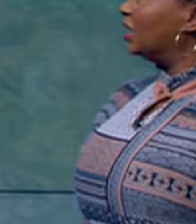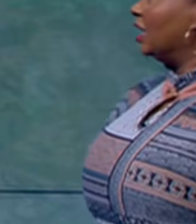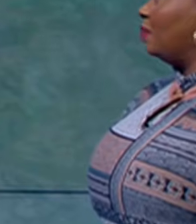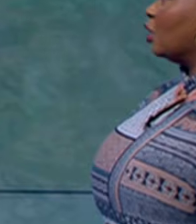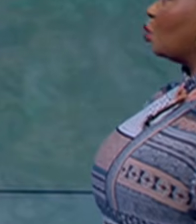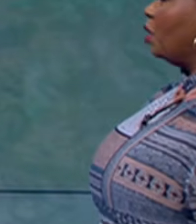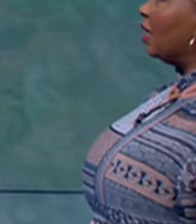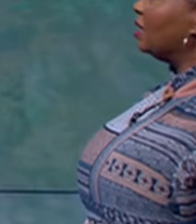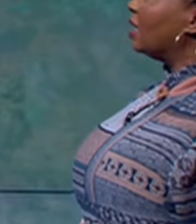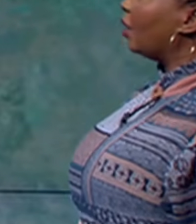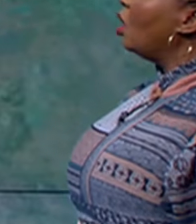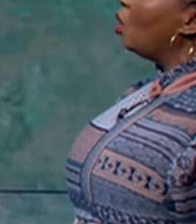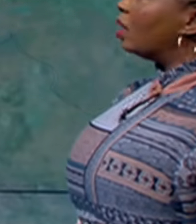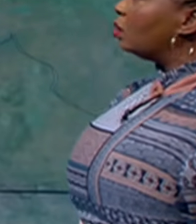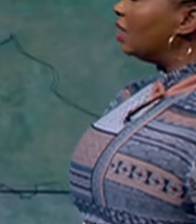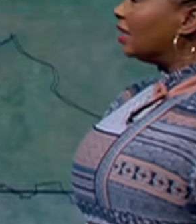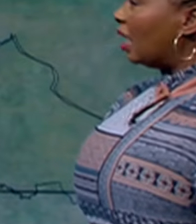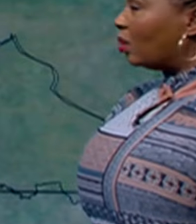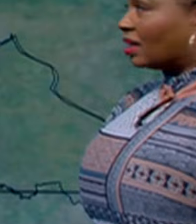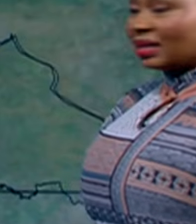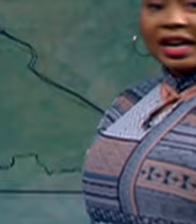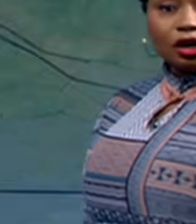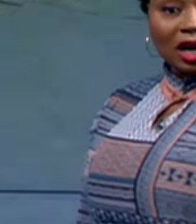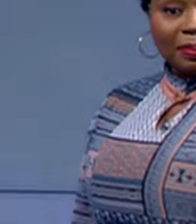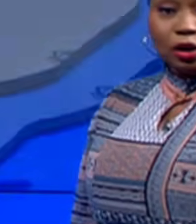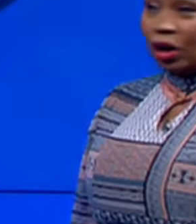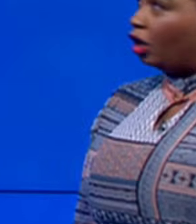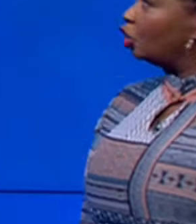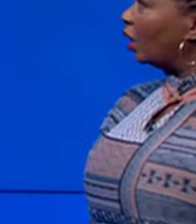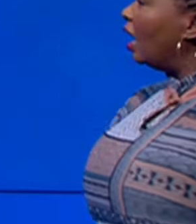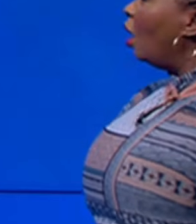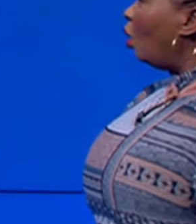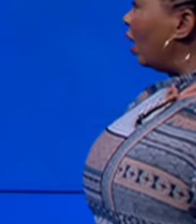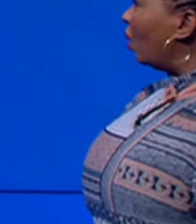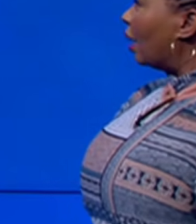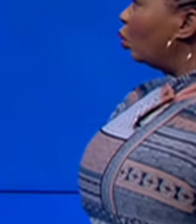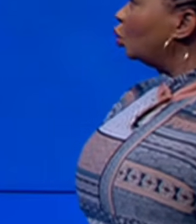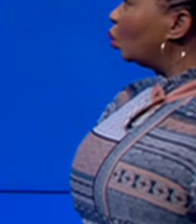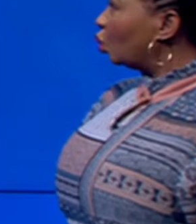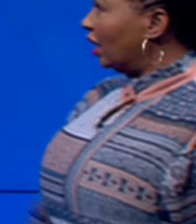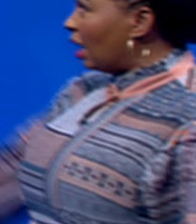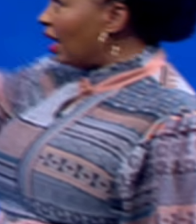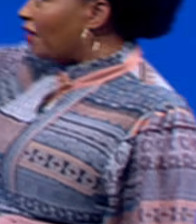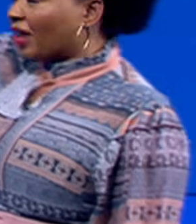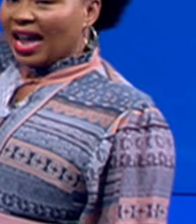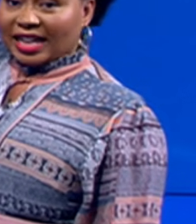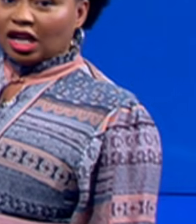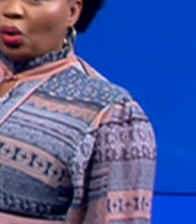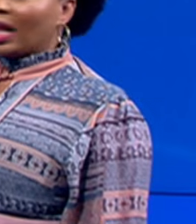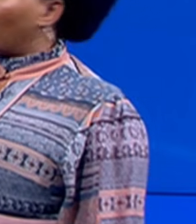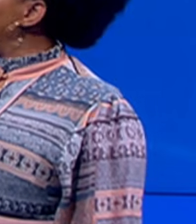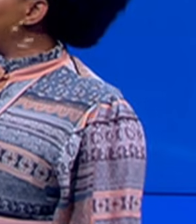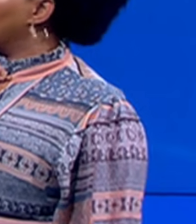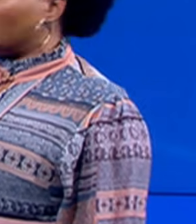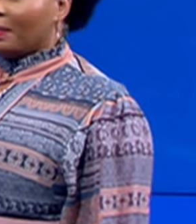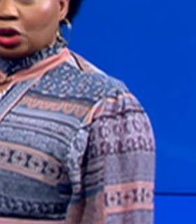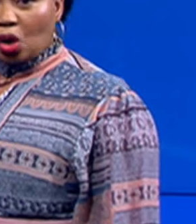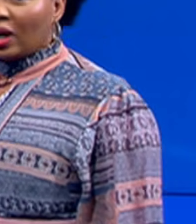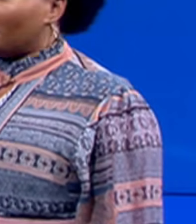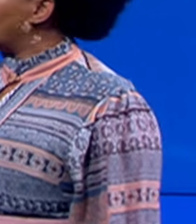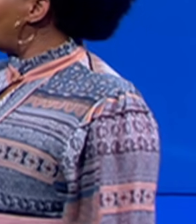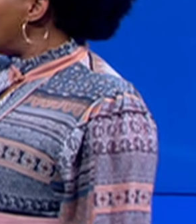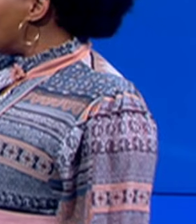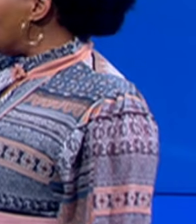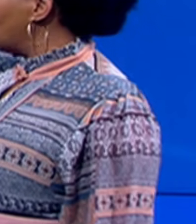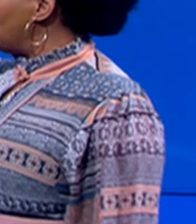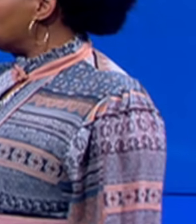go ruthetše ka tše 23 KwaZulu-Natal go sasa ge re tšwela pele jwale le tšona le gona go tlabe go ntše go tonya re lebelela Vryheid go tlabe go ntše go tonya